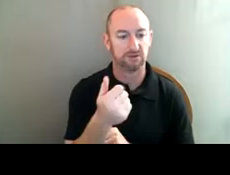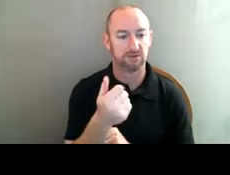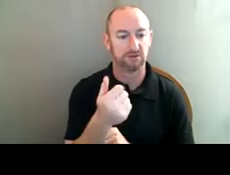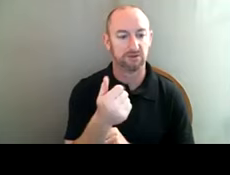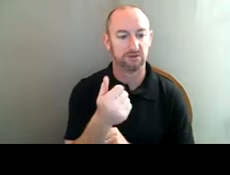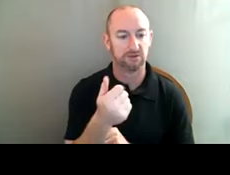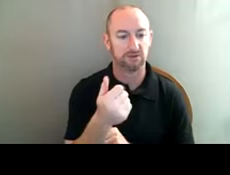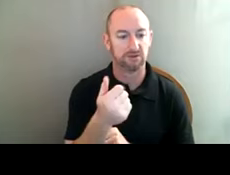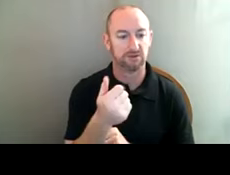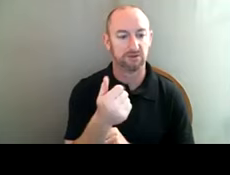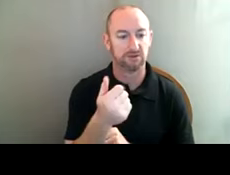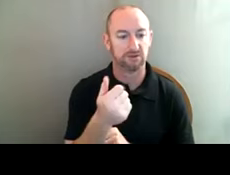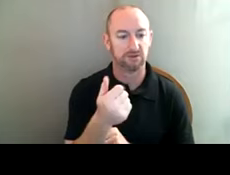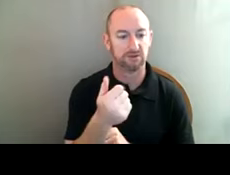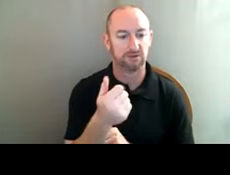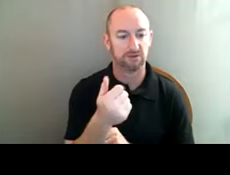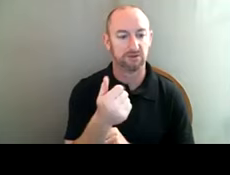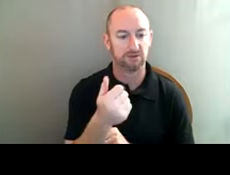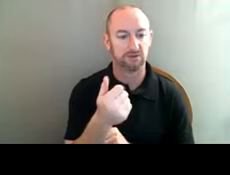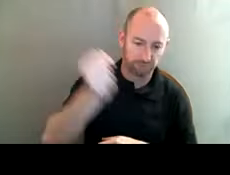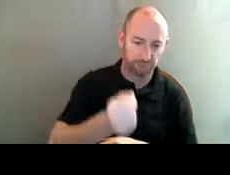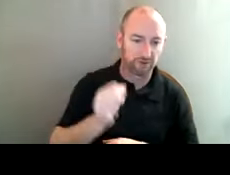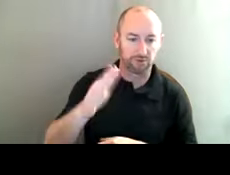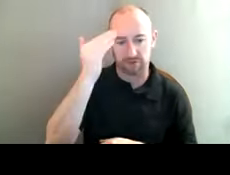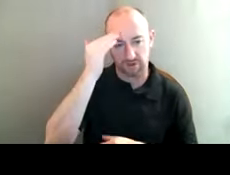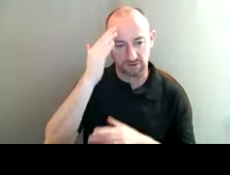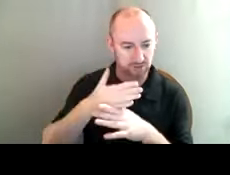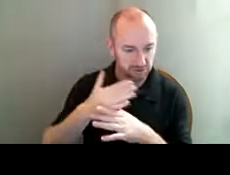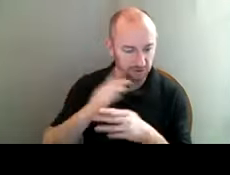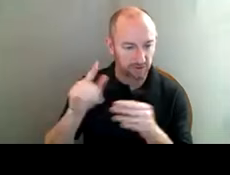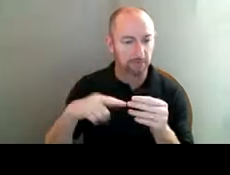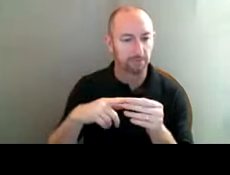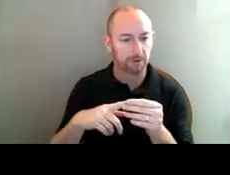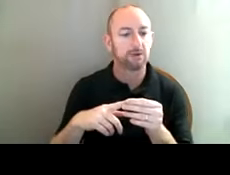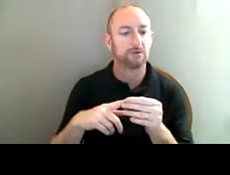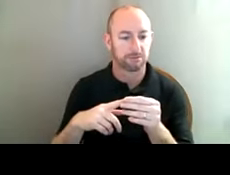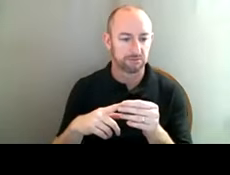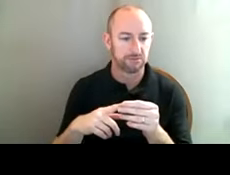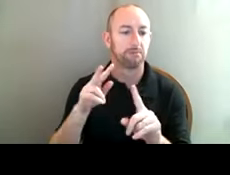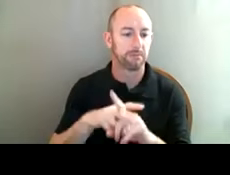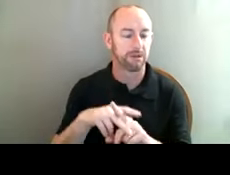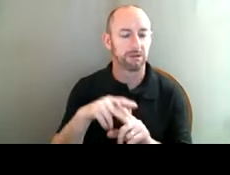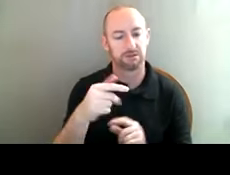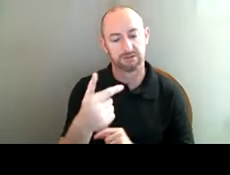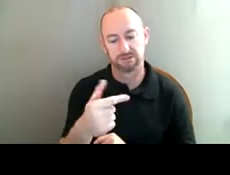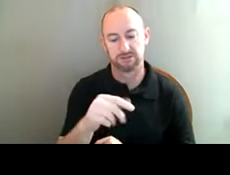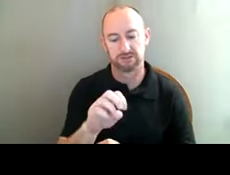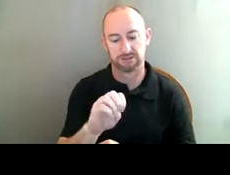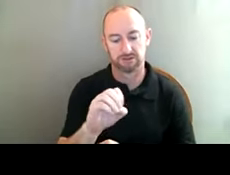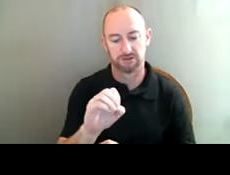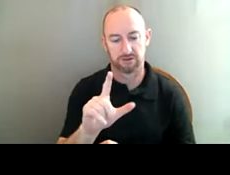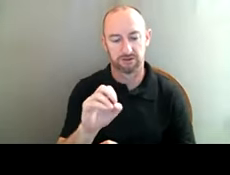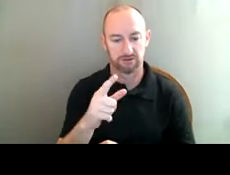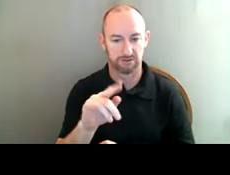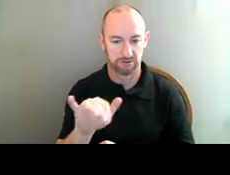bringing in distinguished speakers to KGS to share their knowledge about practical or applied geology. And after a hiatus